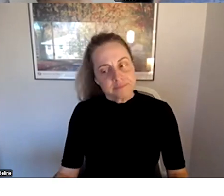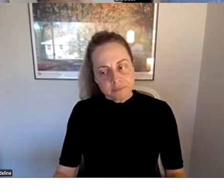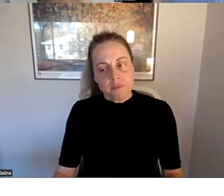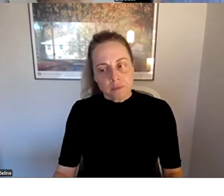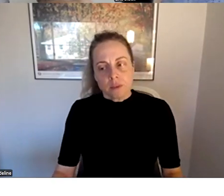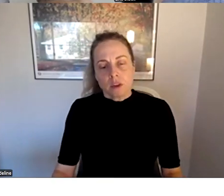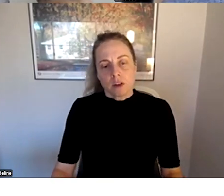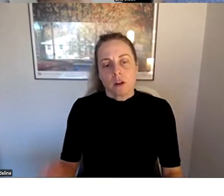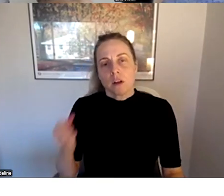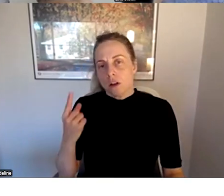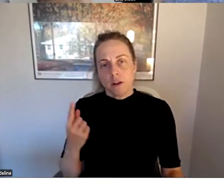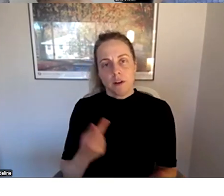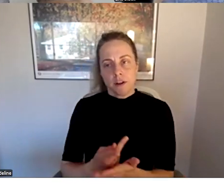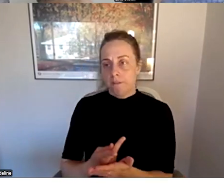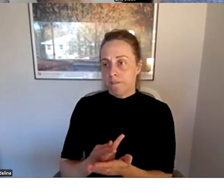Failures don't define you,